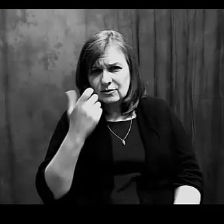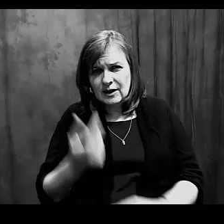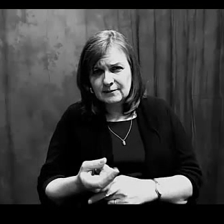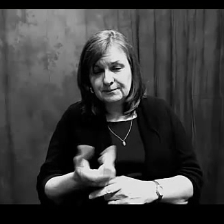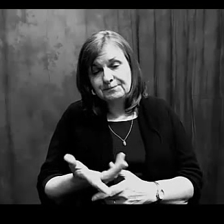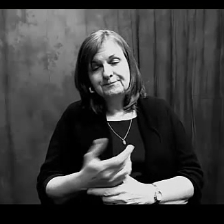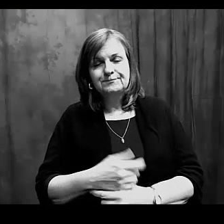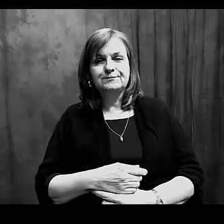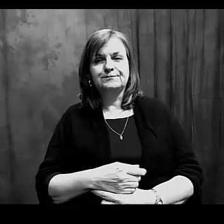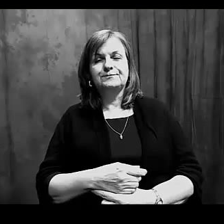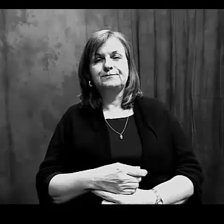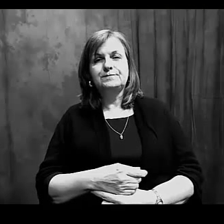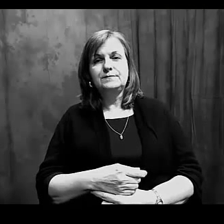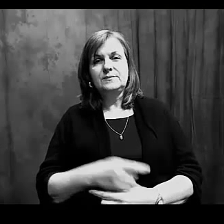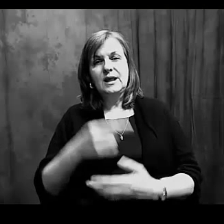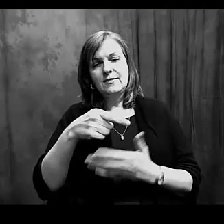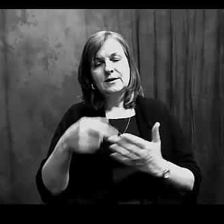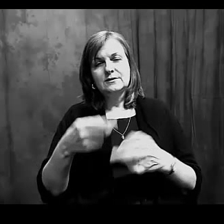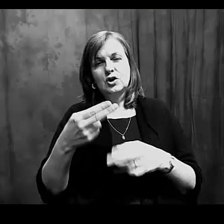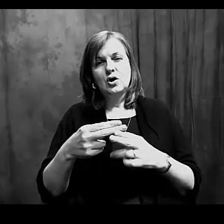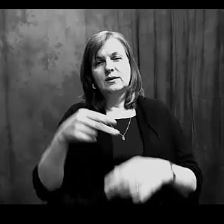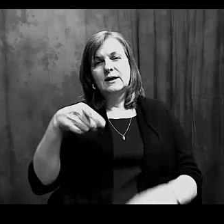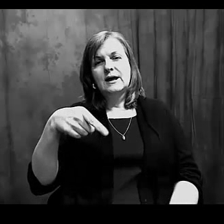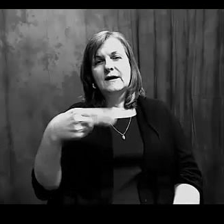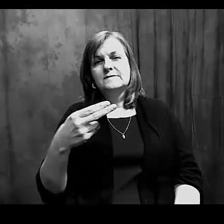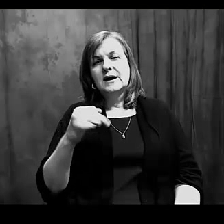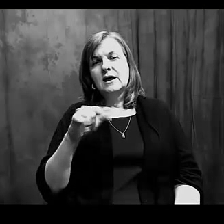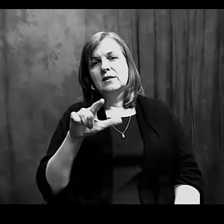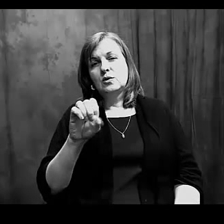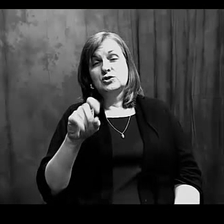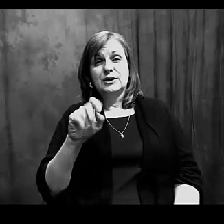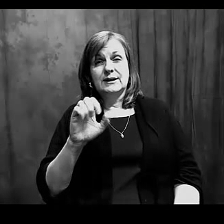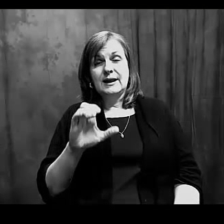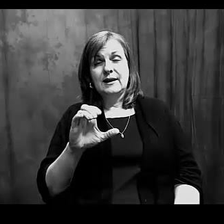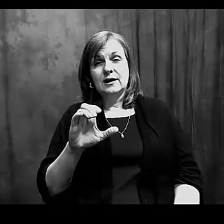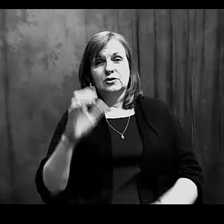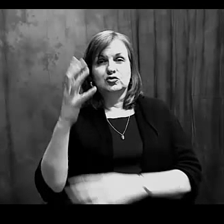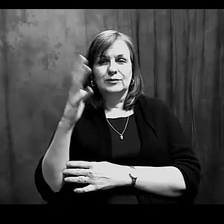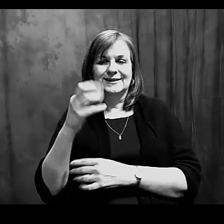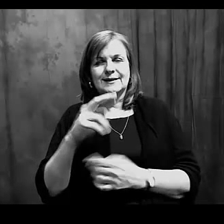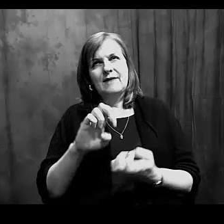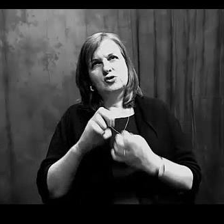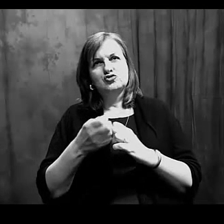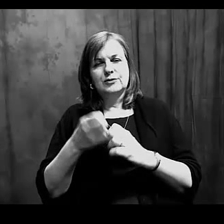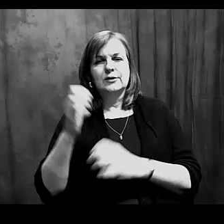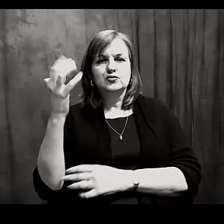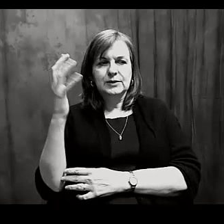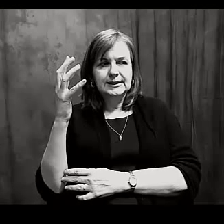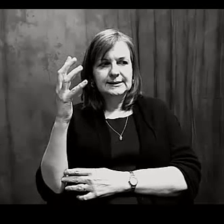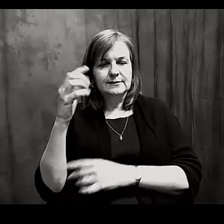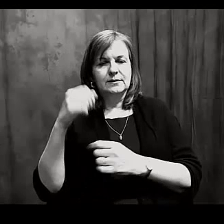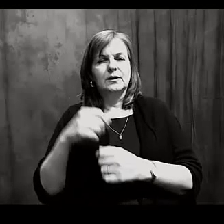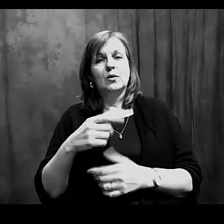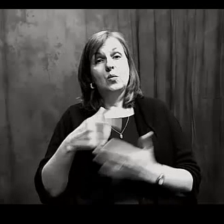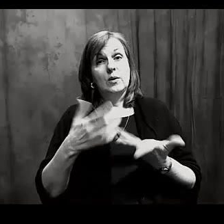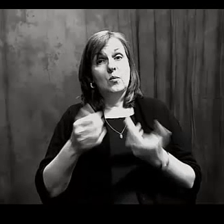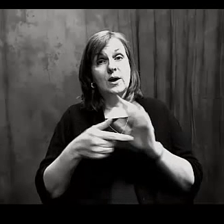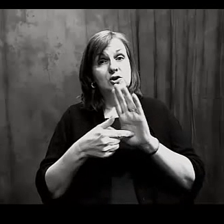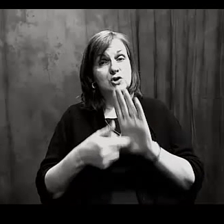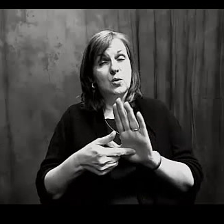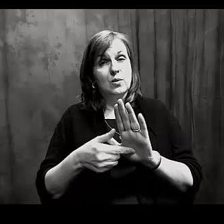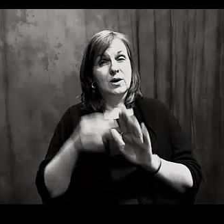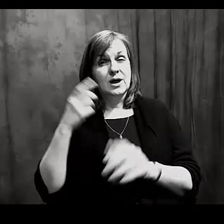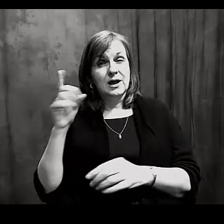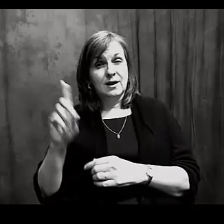okay? Now, these are what we refer to as phylogenetic trees or evolutionary trees. And